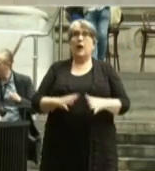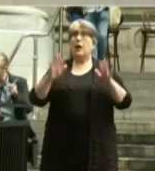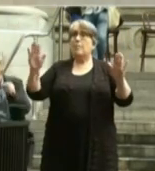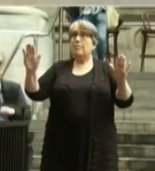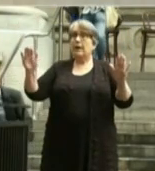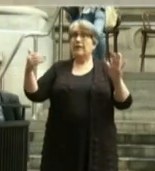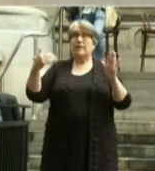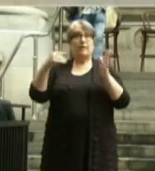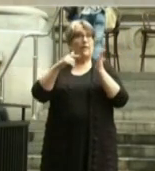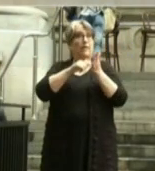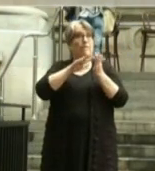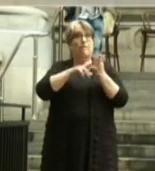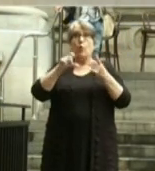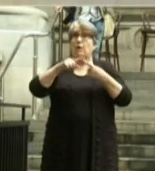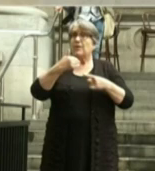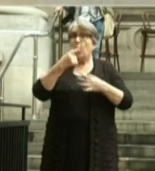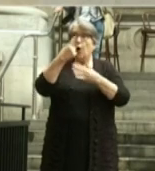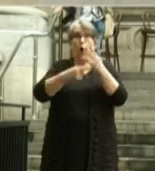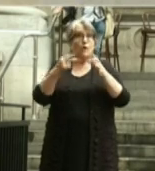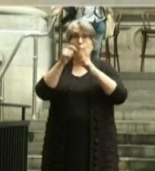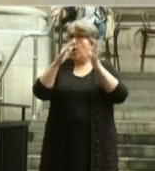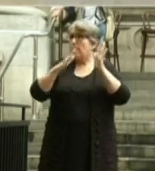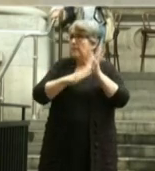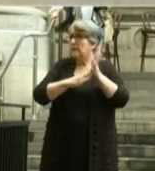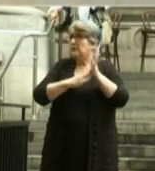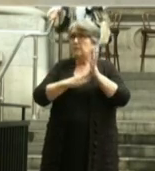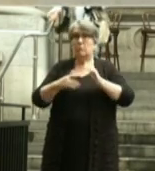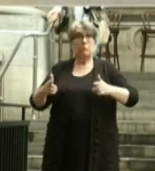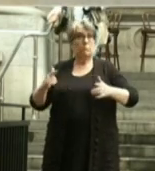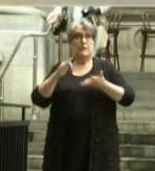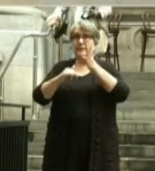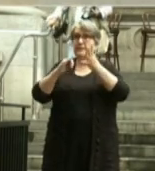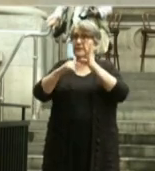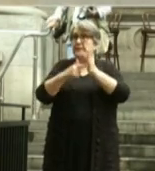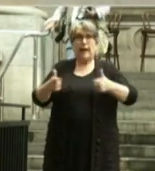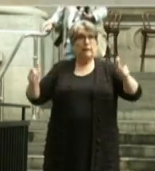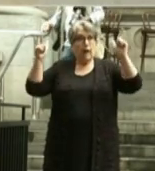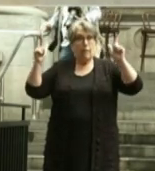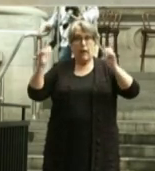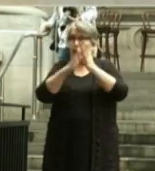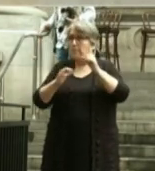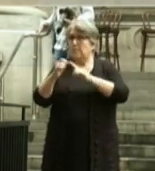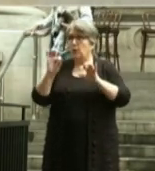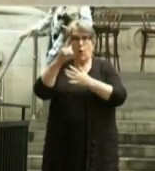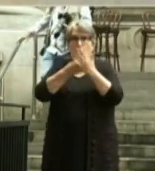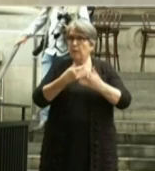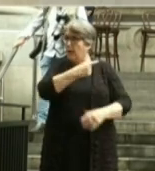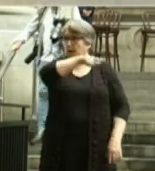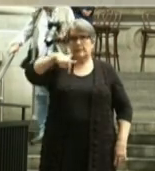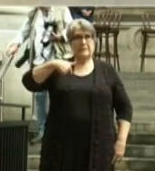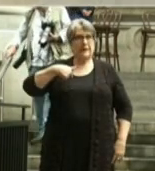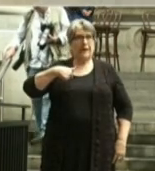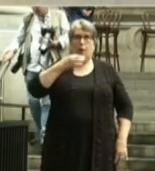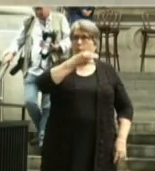But the voice isn't just for prime ministers, premiers, and politicians.